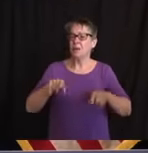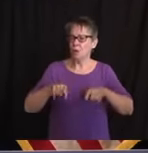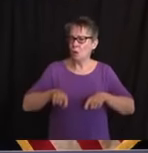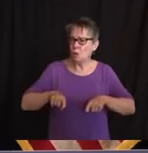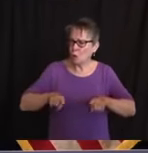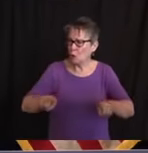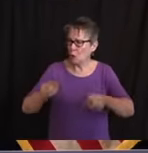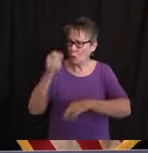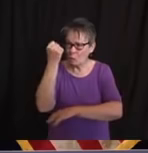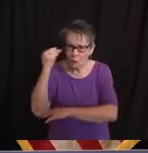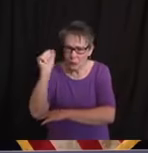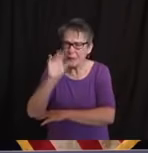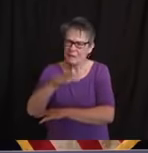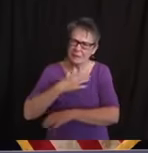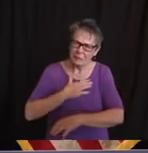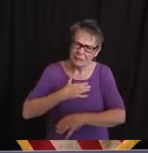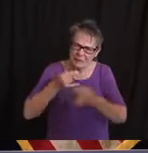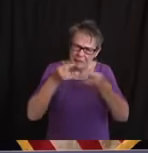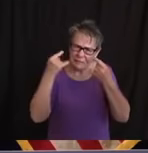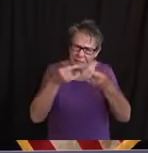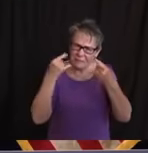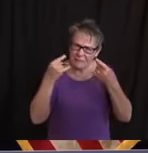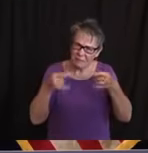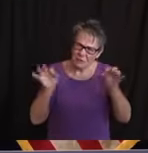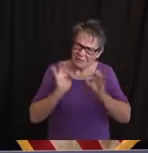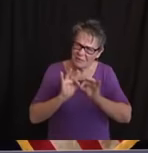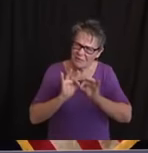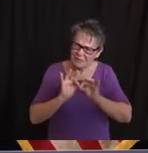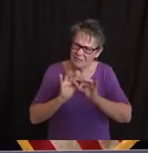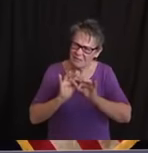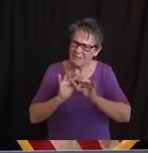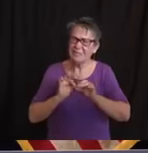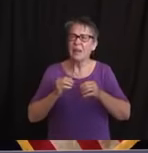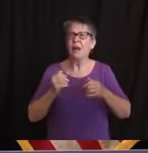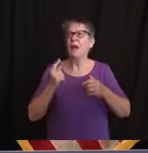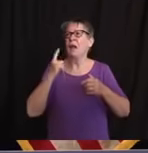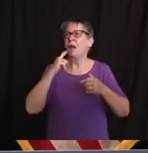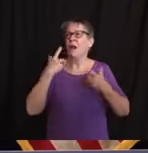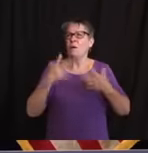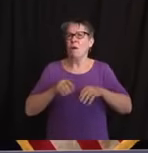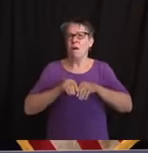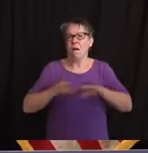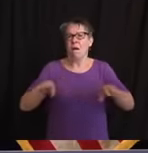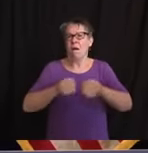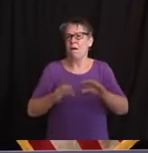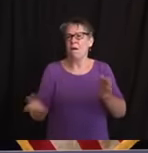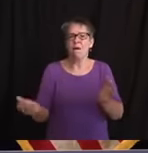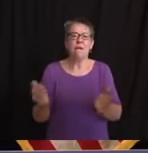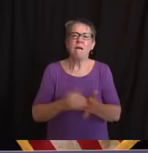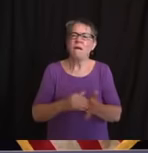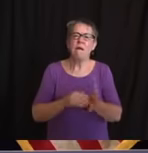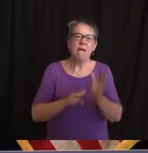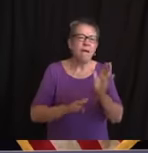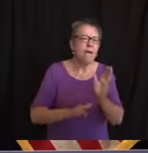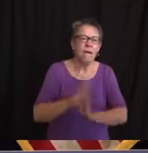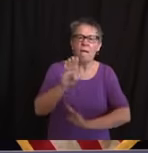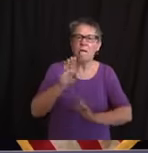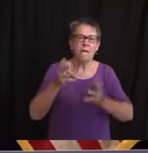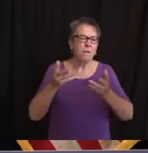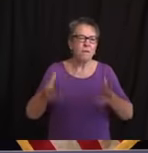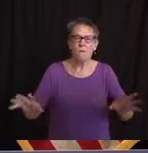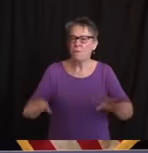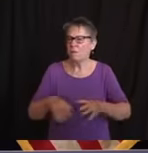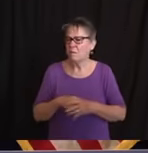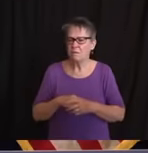last thing we need right now. I think, Pat, you mentioned, and you're going to get into this in more detail, there are at least another 6